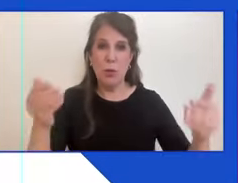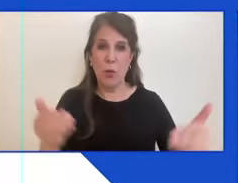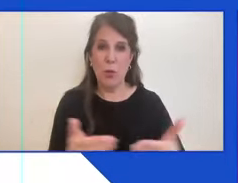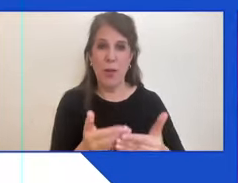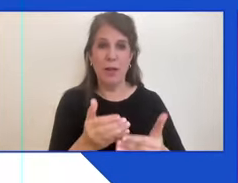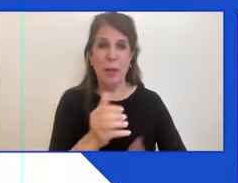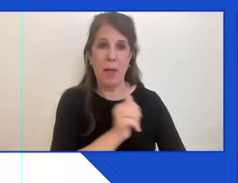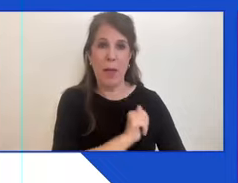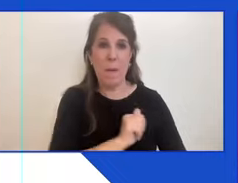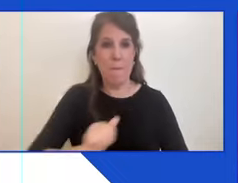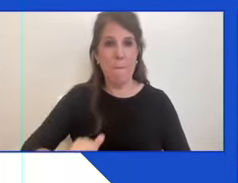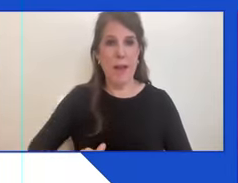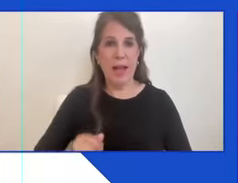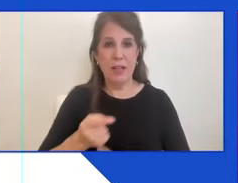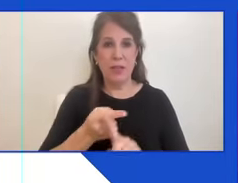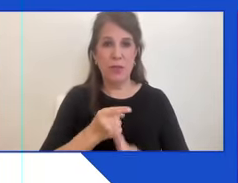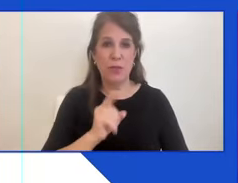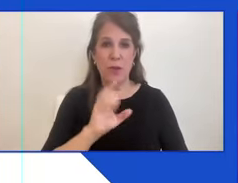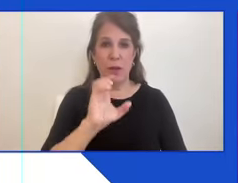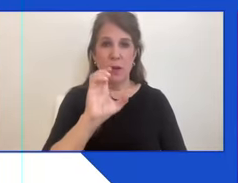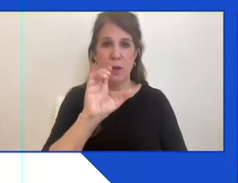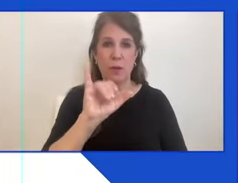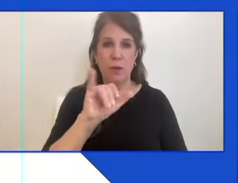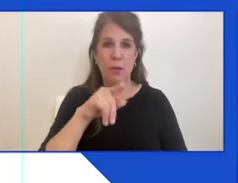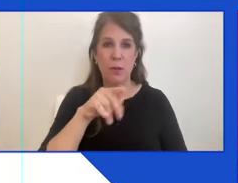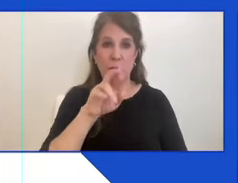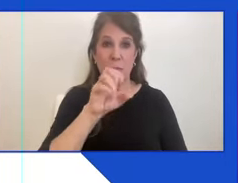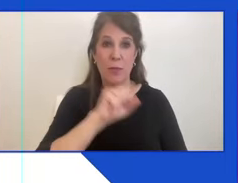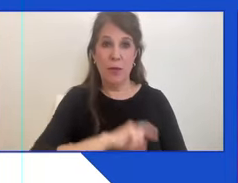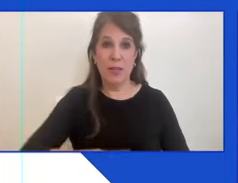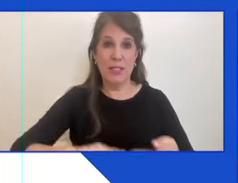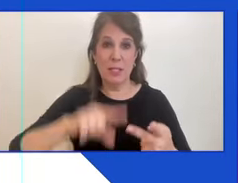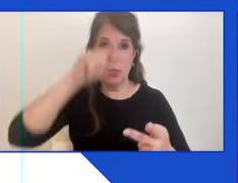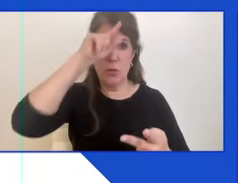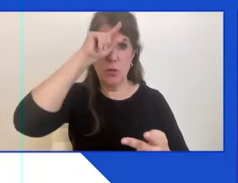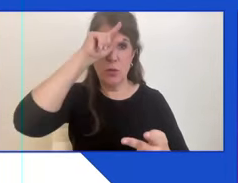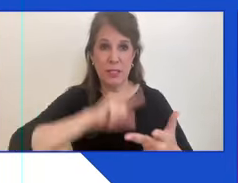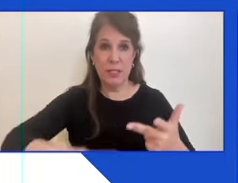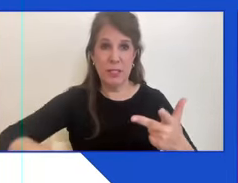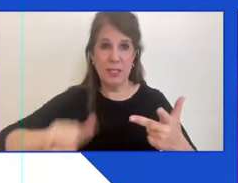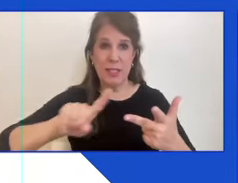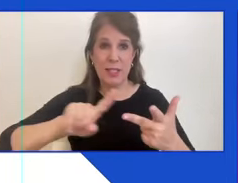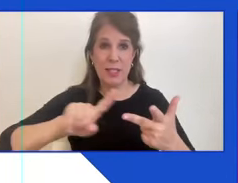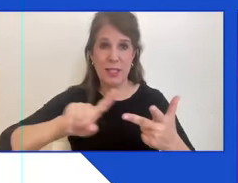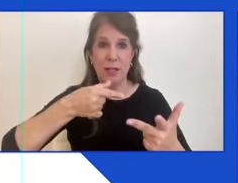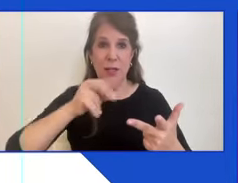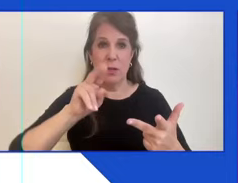ambassadors from Cyprus, Greece, Guatemala,